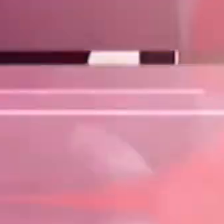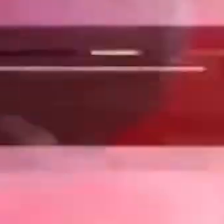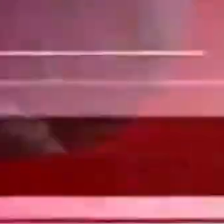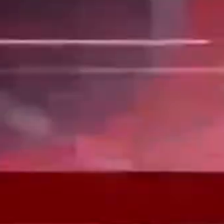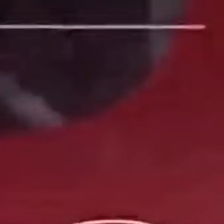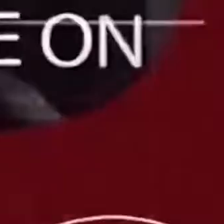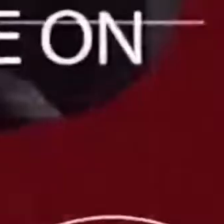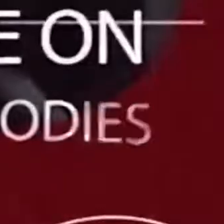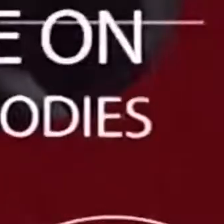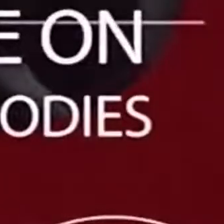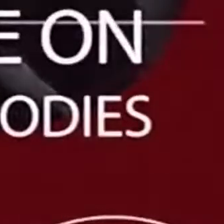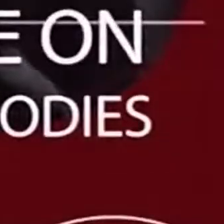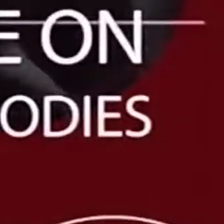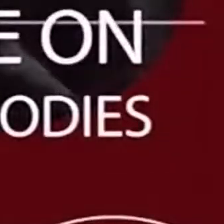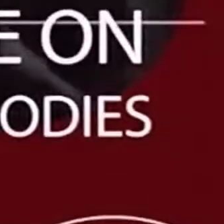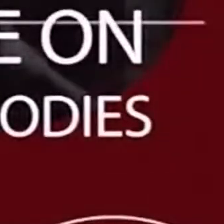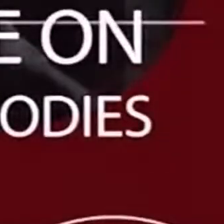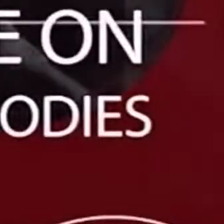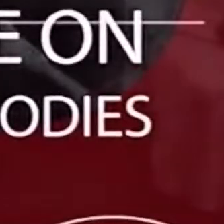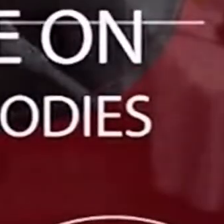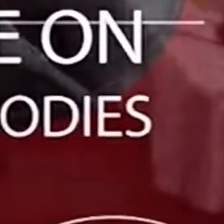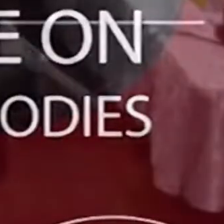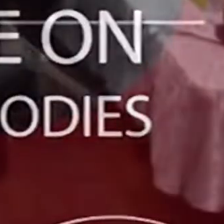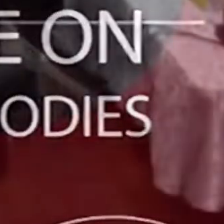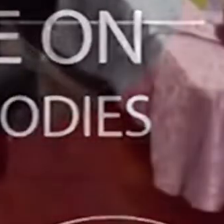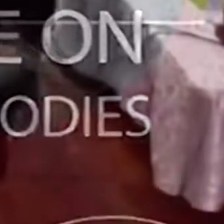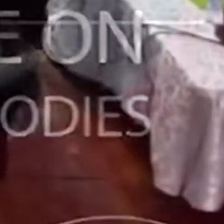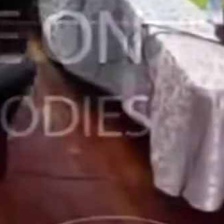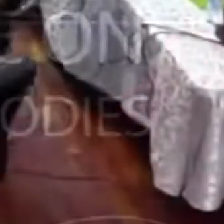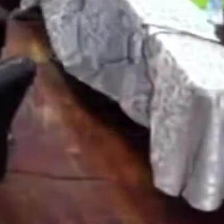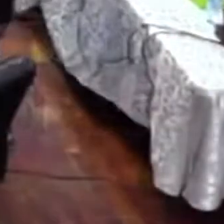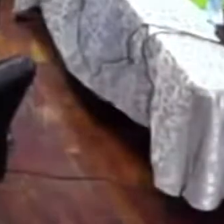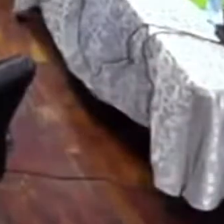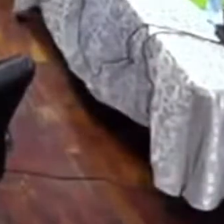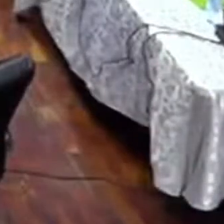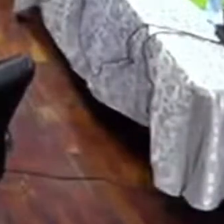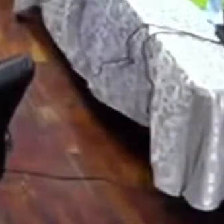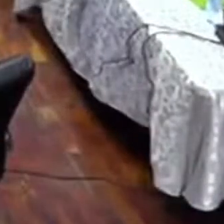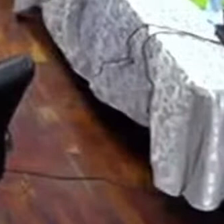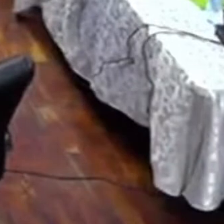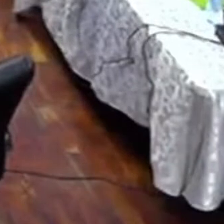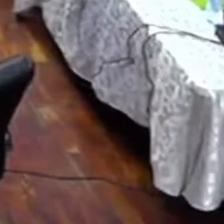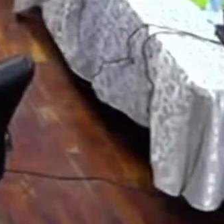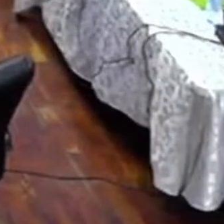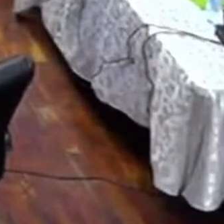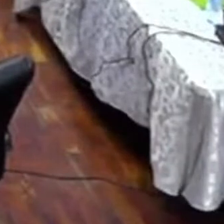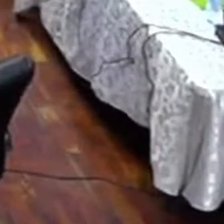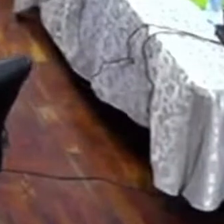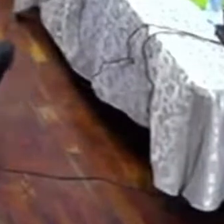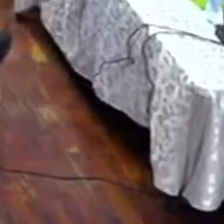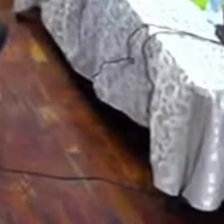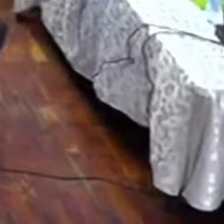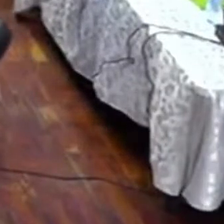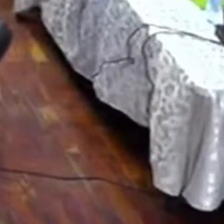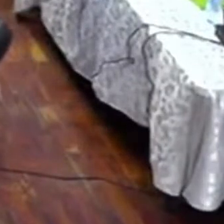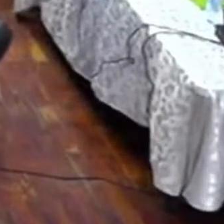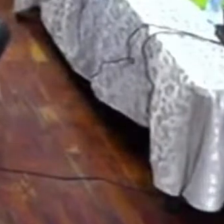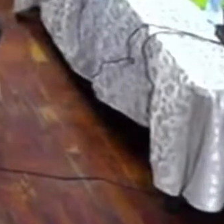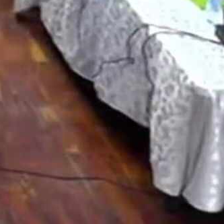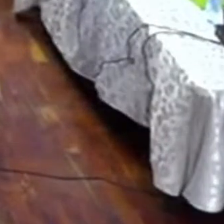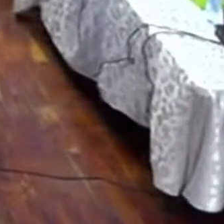Thank you, PS. You are welcome. We'll proceed with our meeting. We'll begin